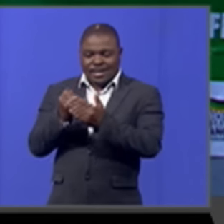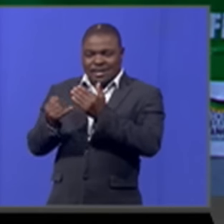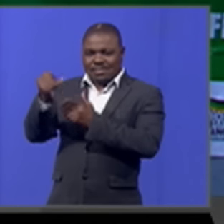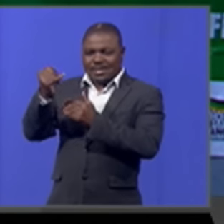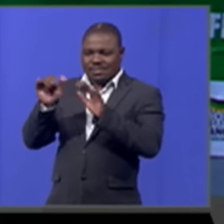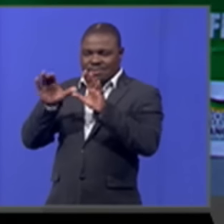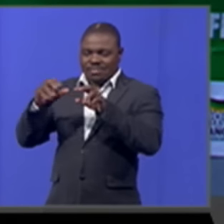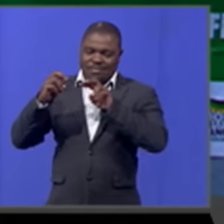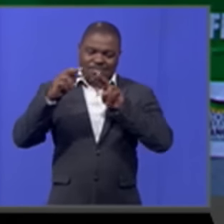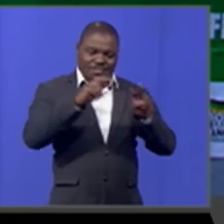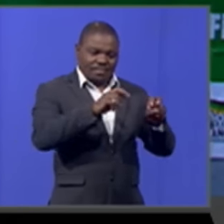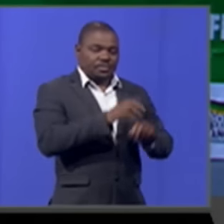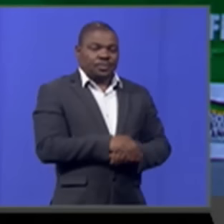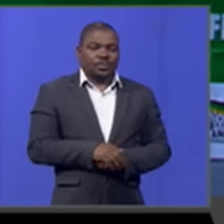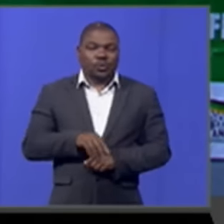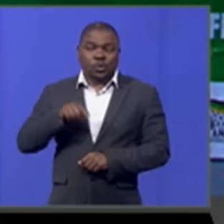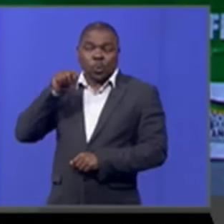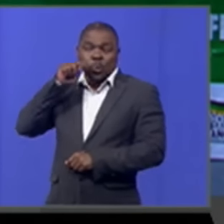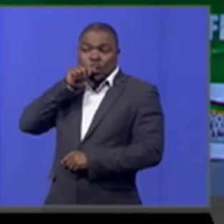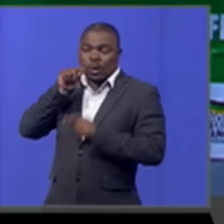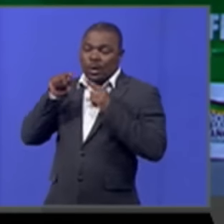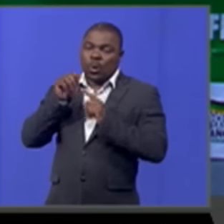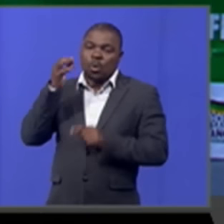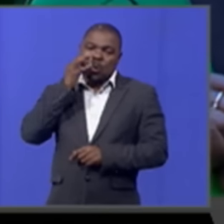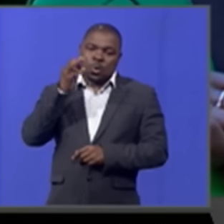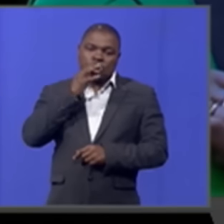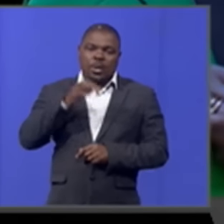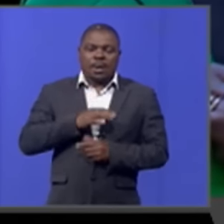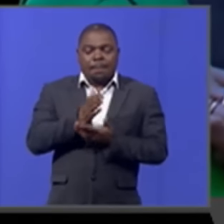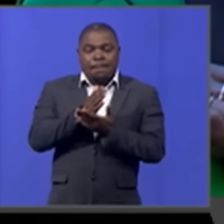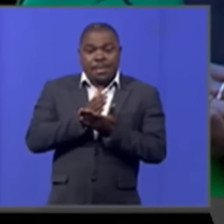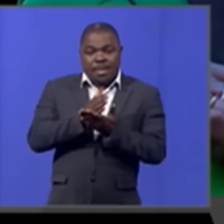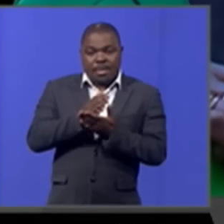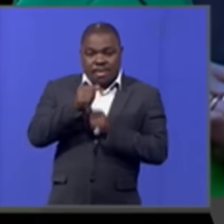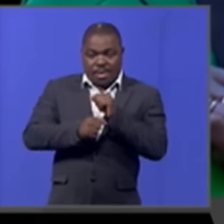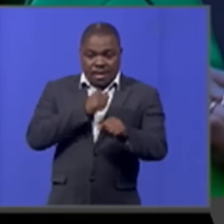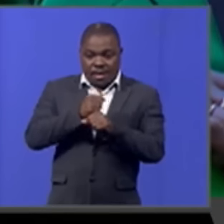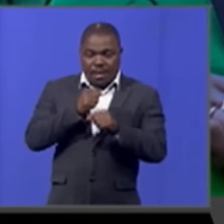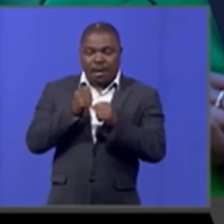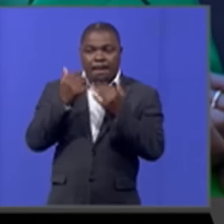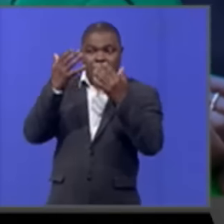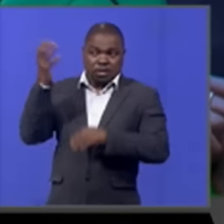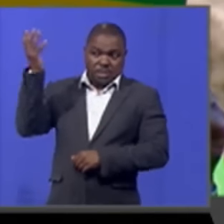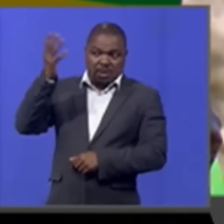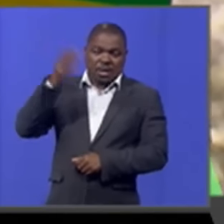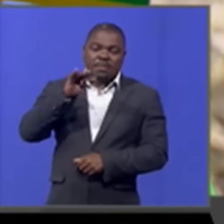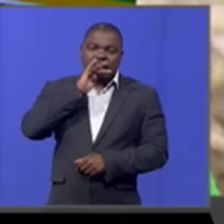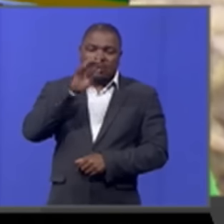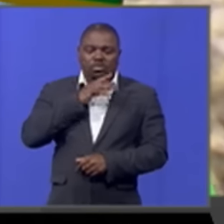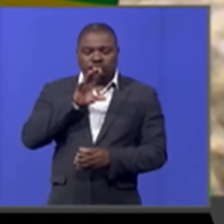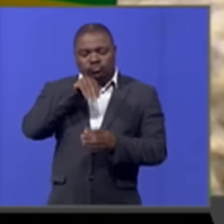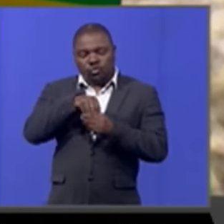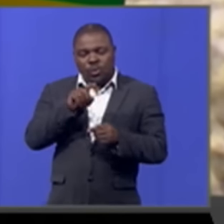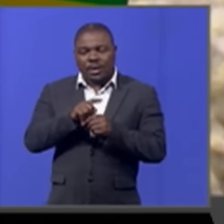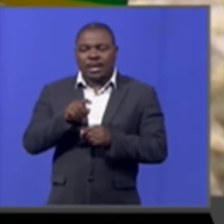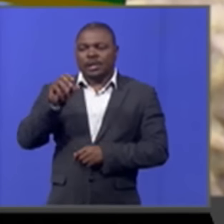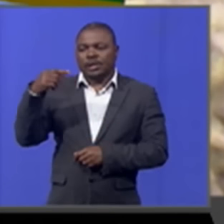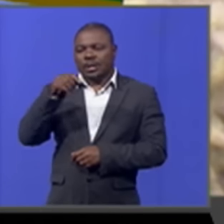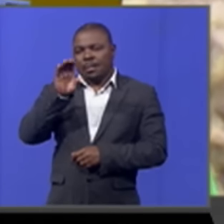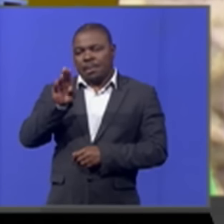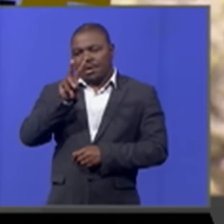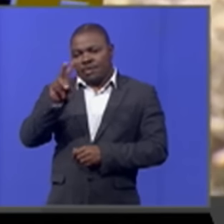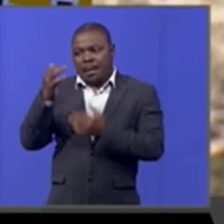investigation. Kodongwana a re puo ya tekanyetsokabo ya bogareng e tla akaretsa matlole a go lwantsha tiriso dikgoka ya bong